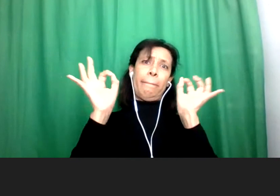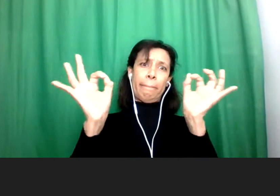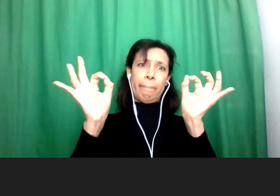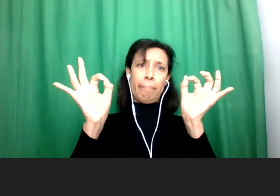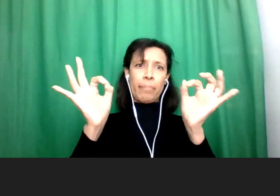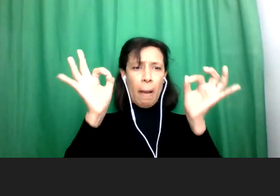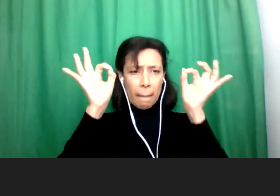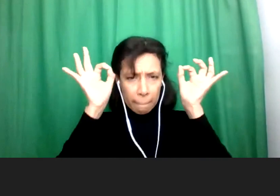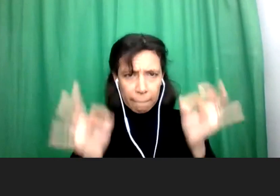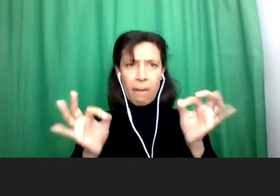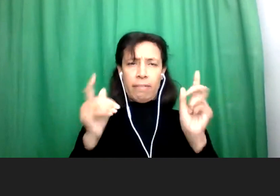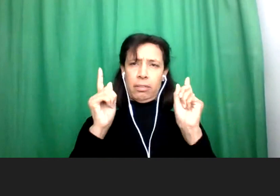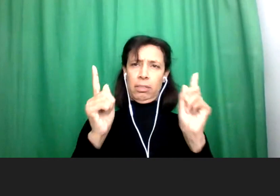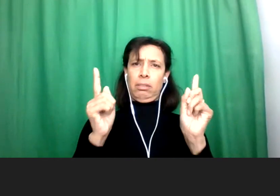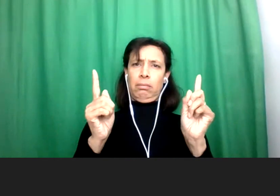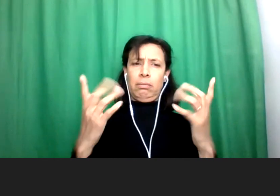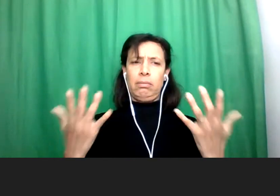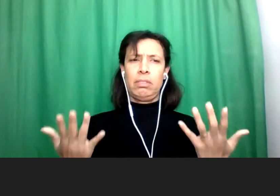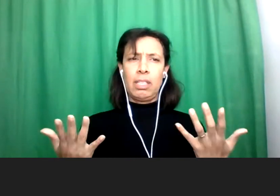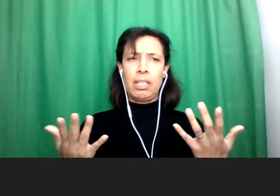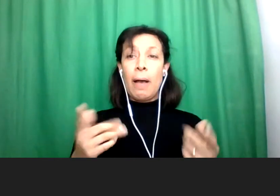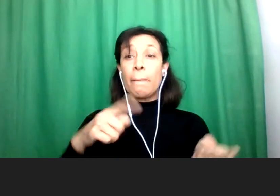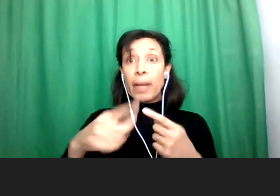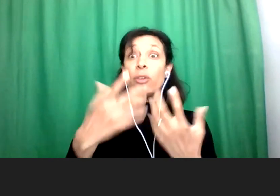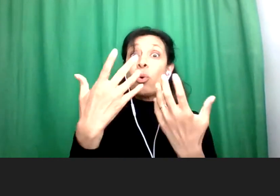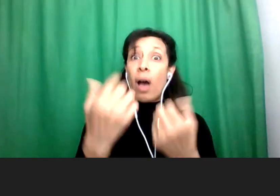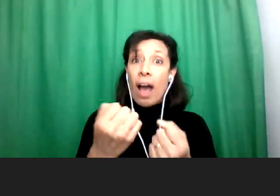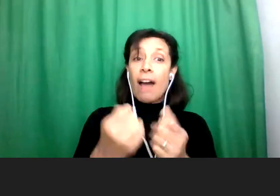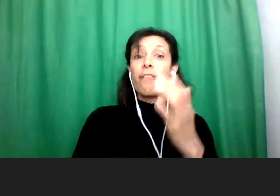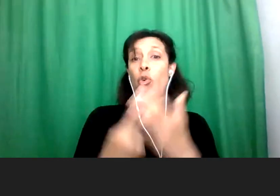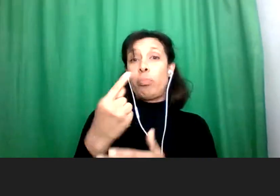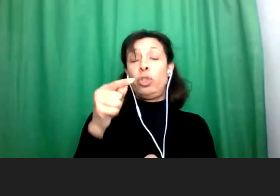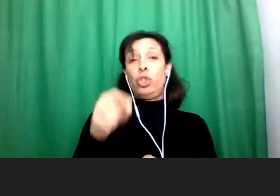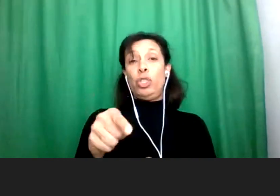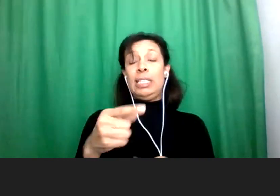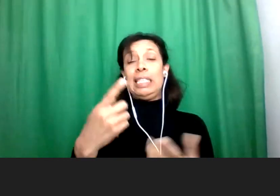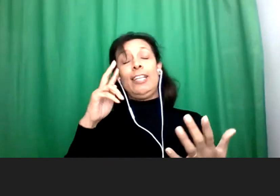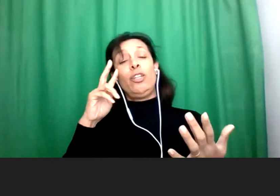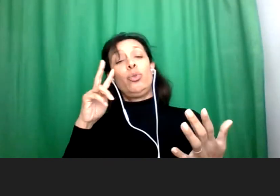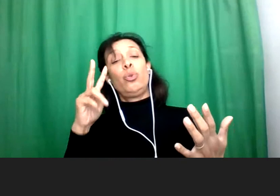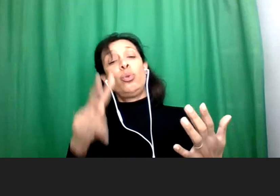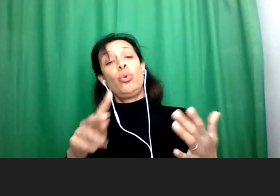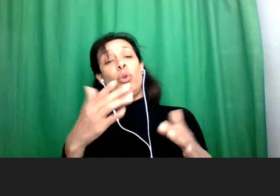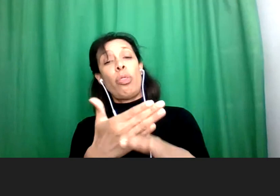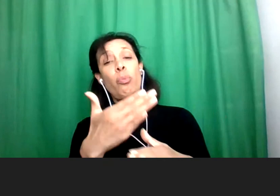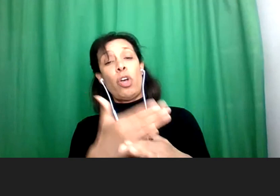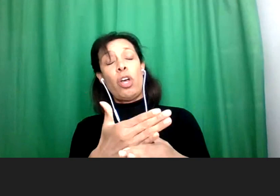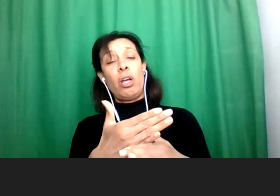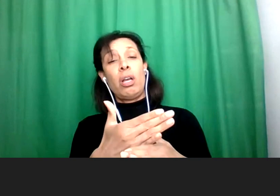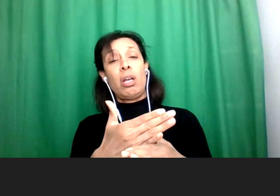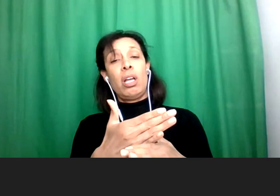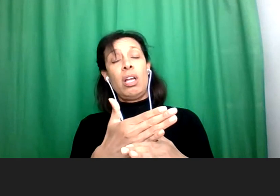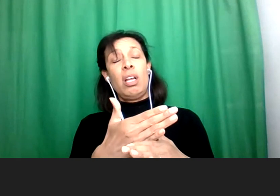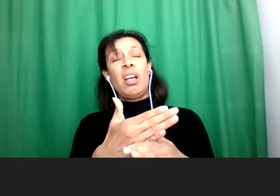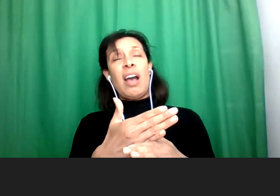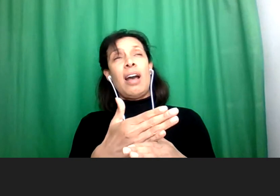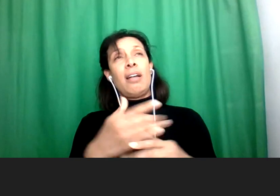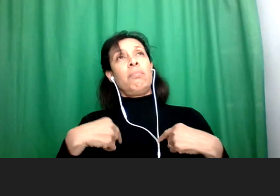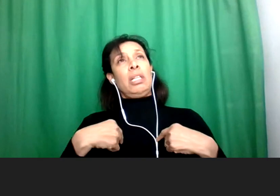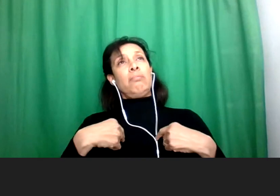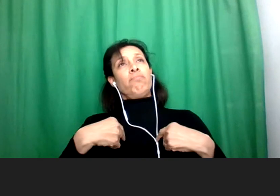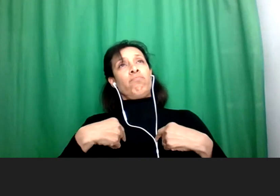on. But you've got the opportunity to look at the pieces of work and think, okay, I'm going to be the perfect teacher for the purposes of